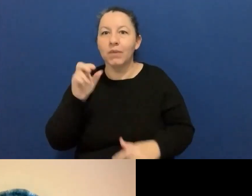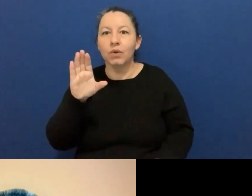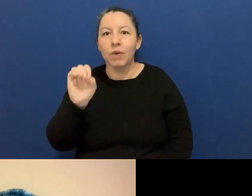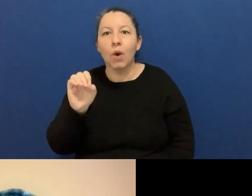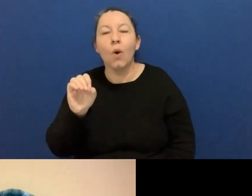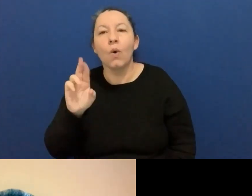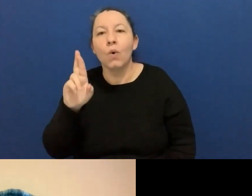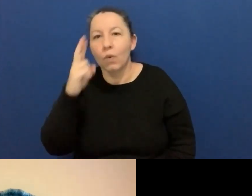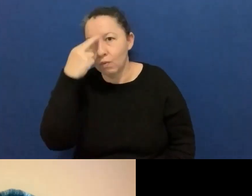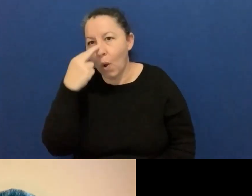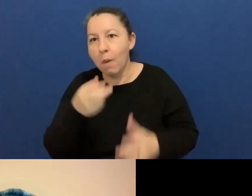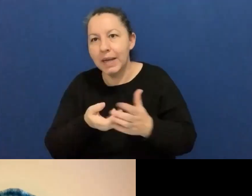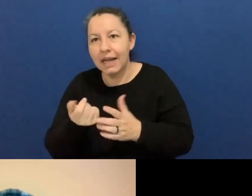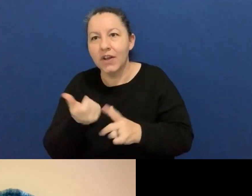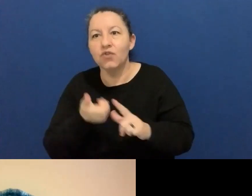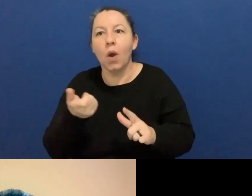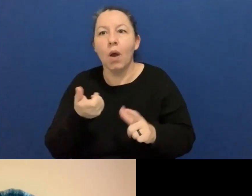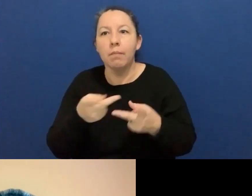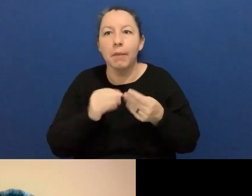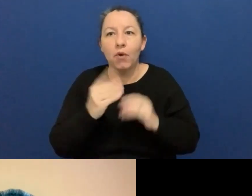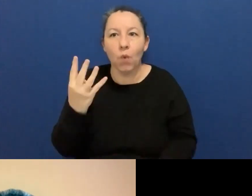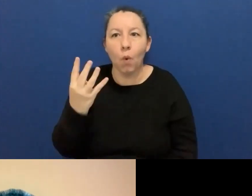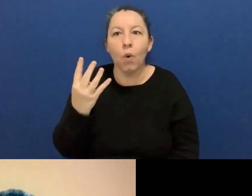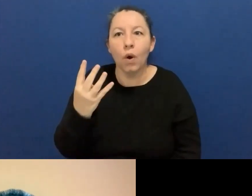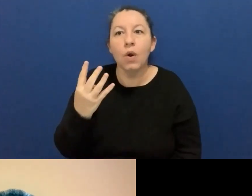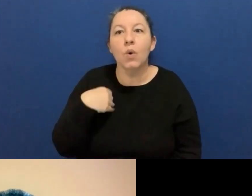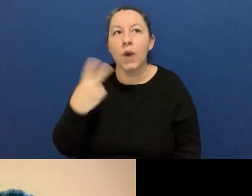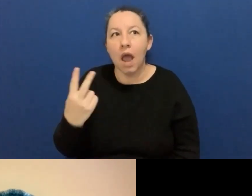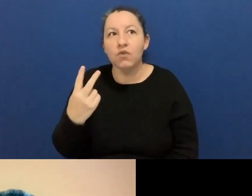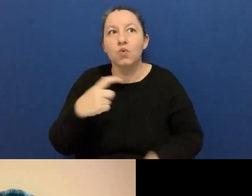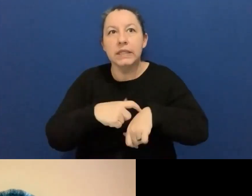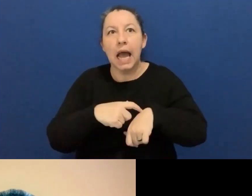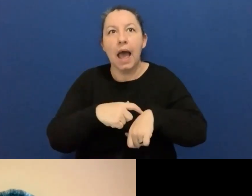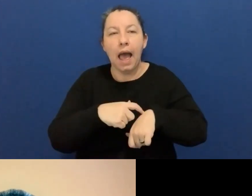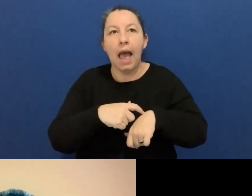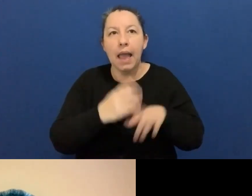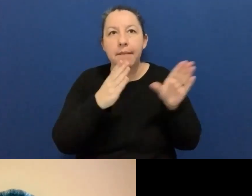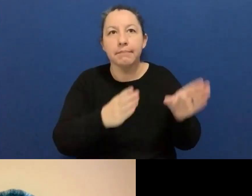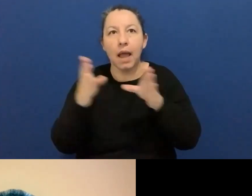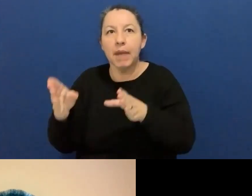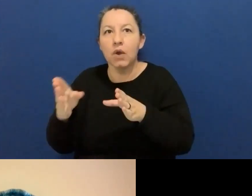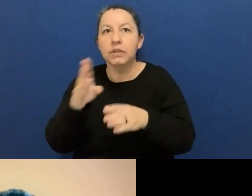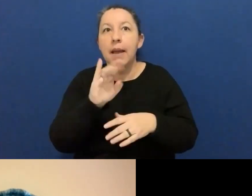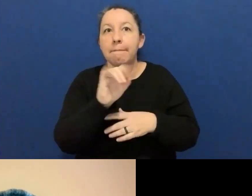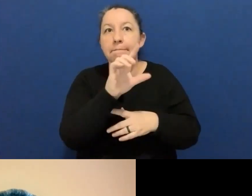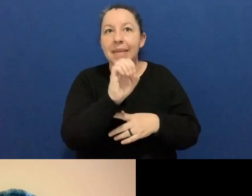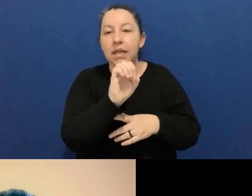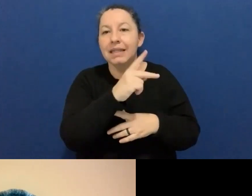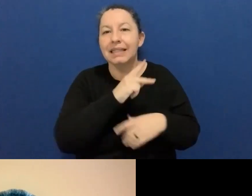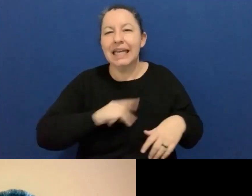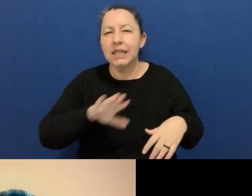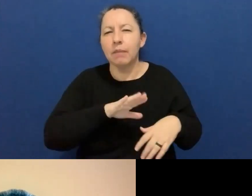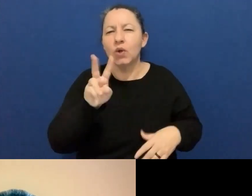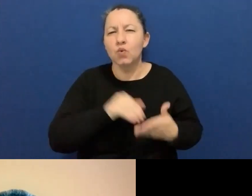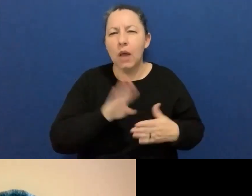in site four, because site four, we have two major time periods. We have the Middle Kingdom, so something like 2000 BC, and